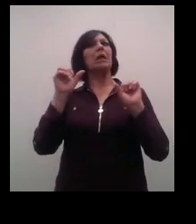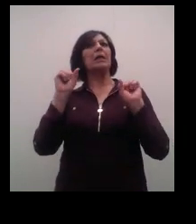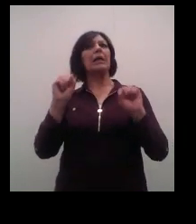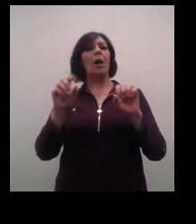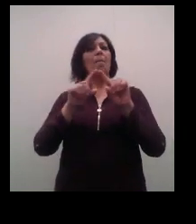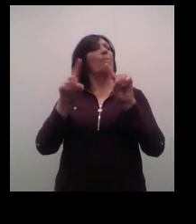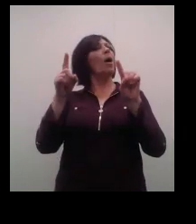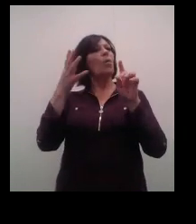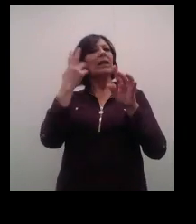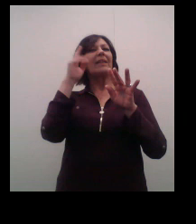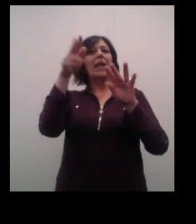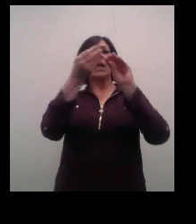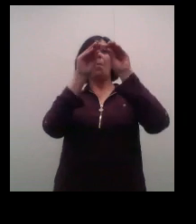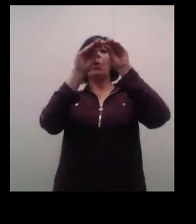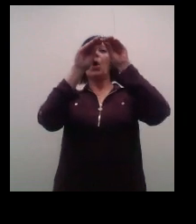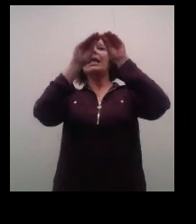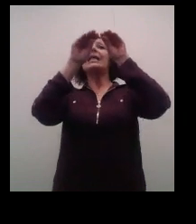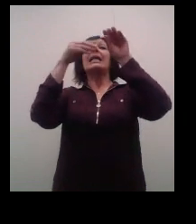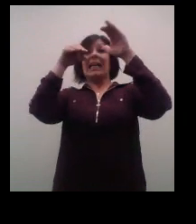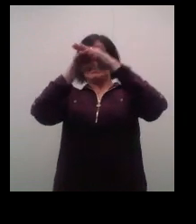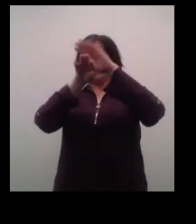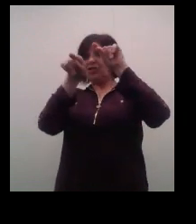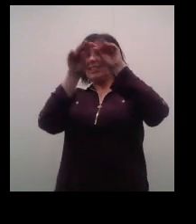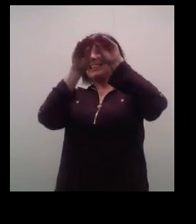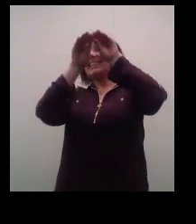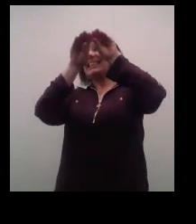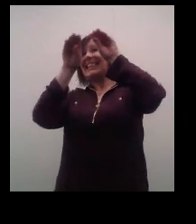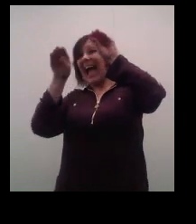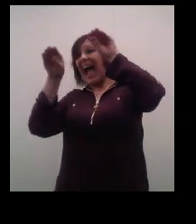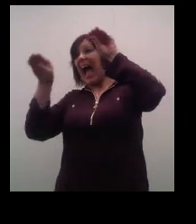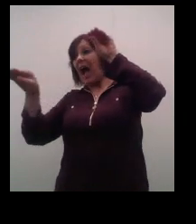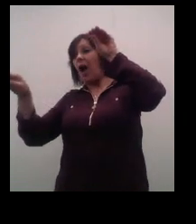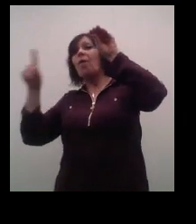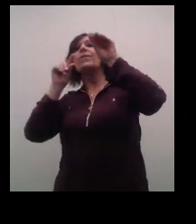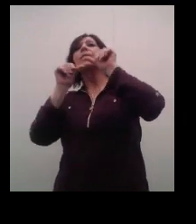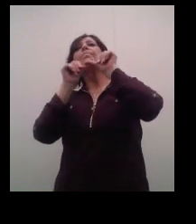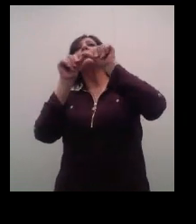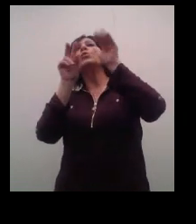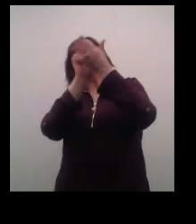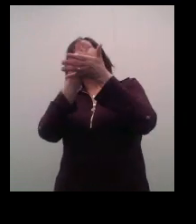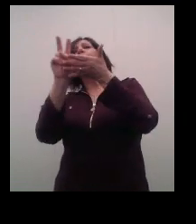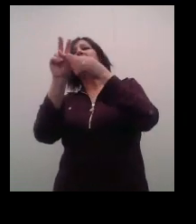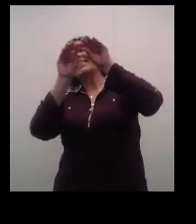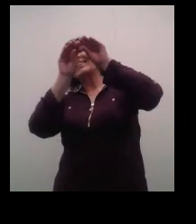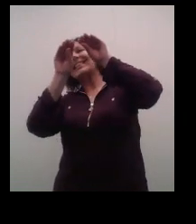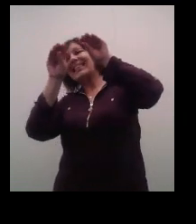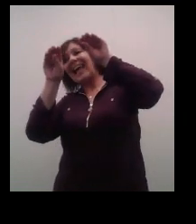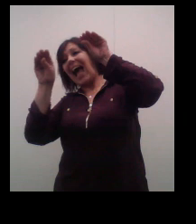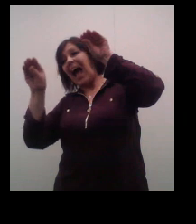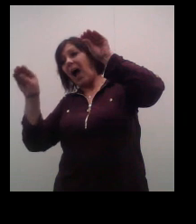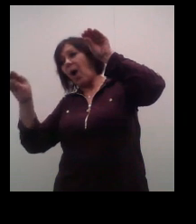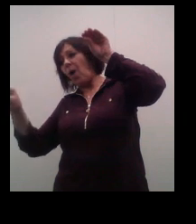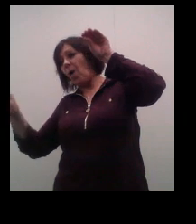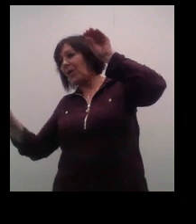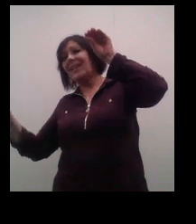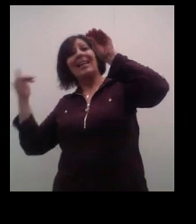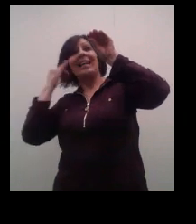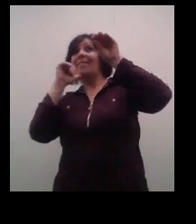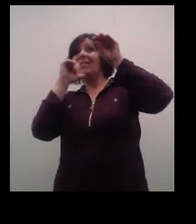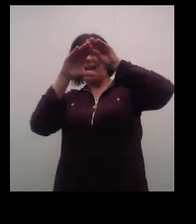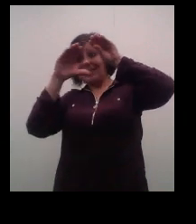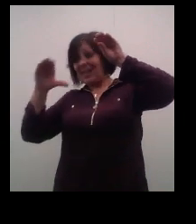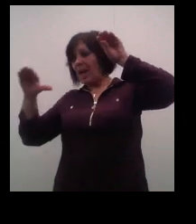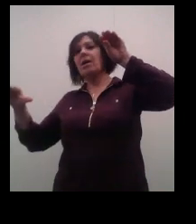number go down with regards to admissions, especially over a 2-week period, it's going to be tough for us to reopen in the